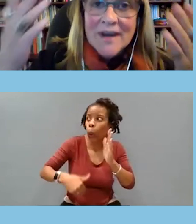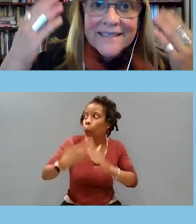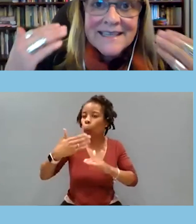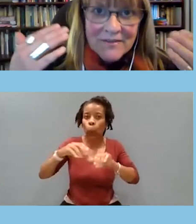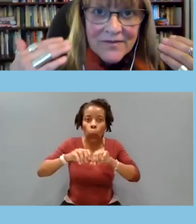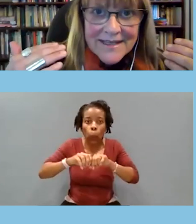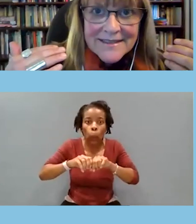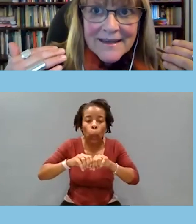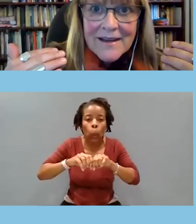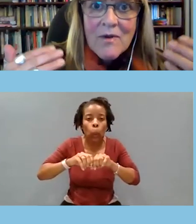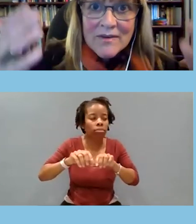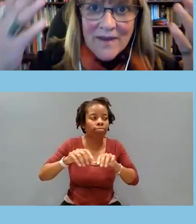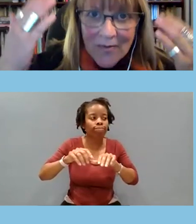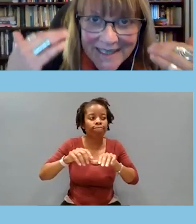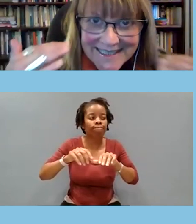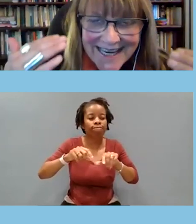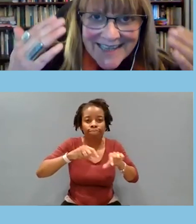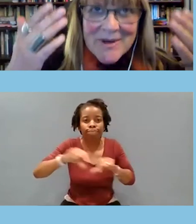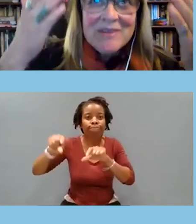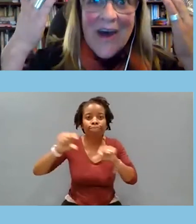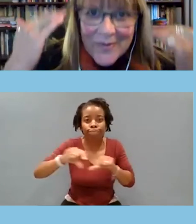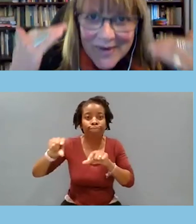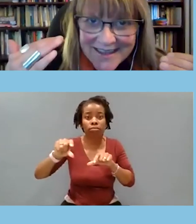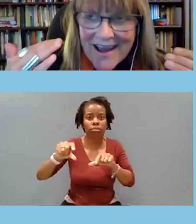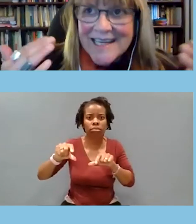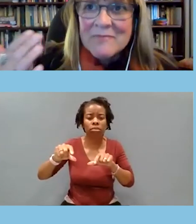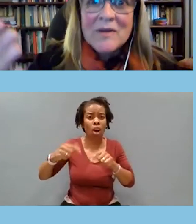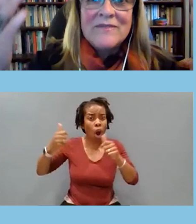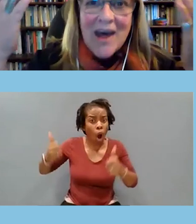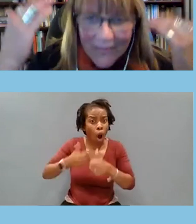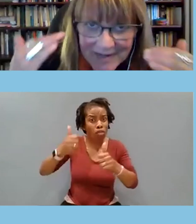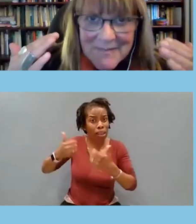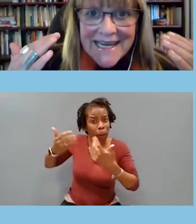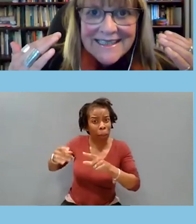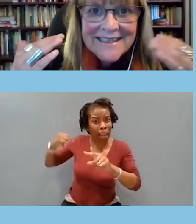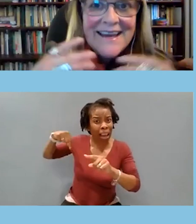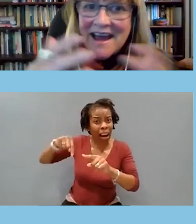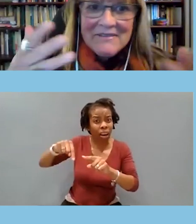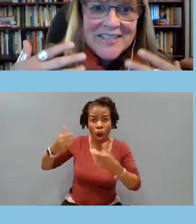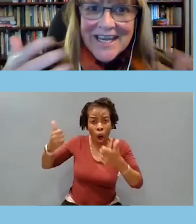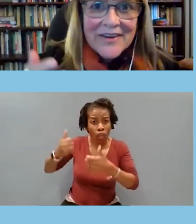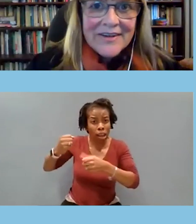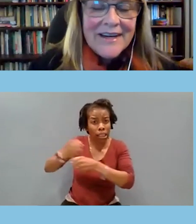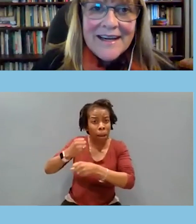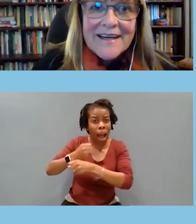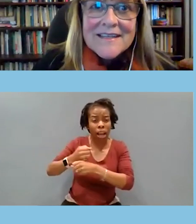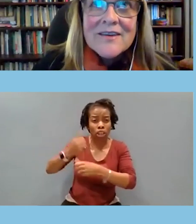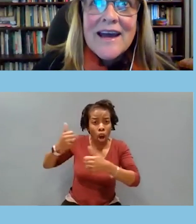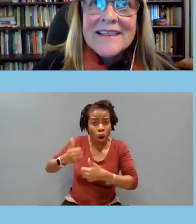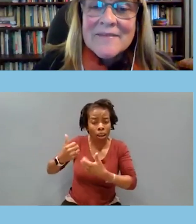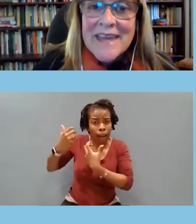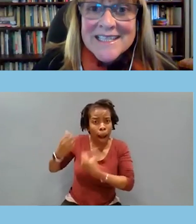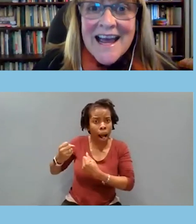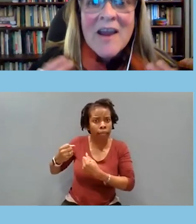in trying to confront what we've already done and what we've already thought and what we've already made of each other.